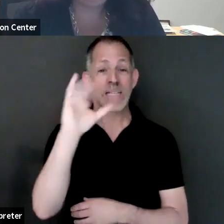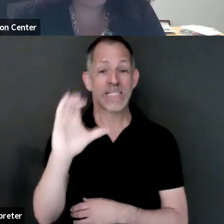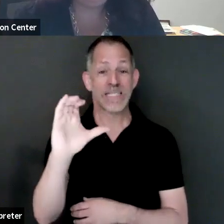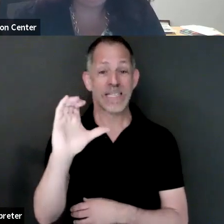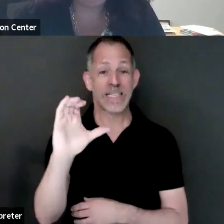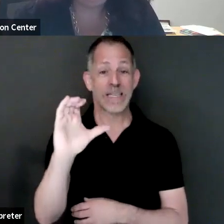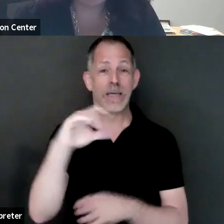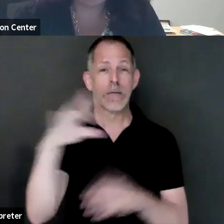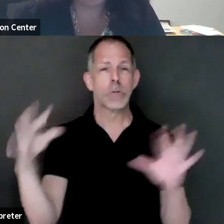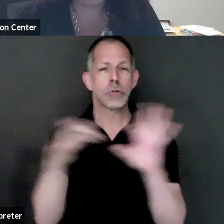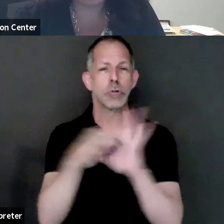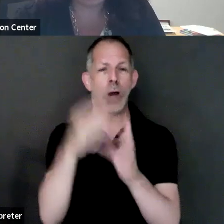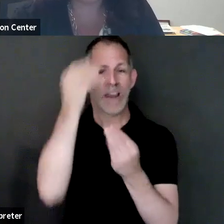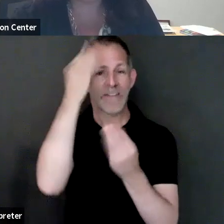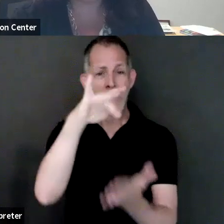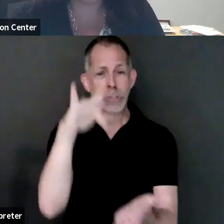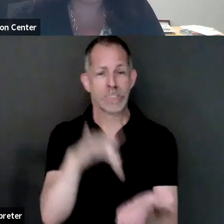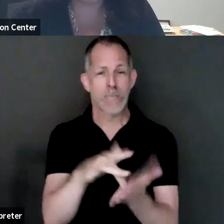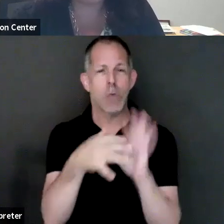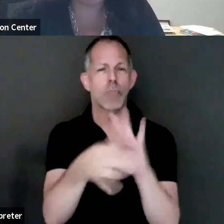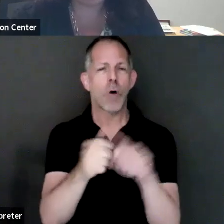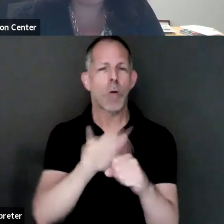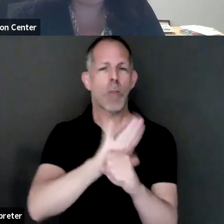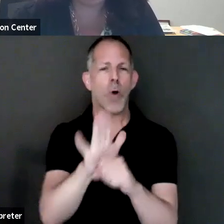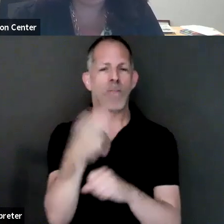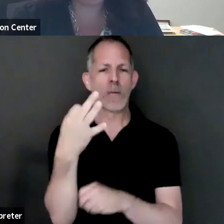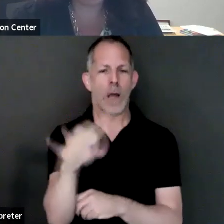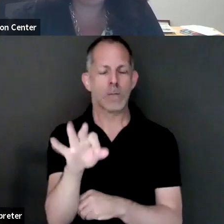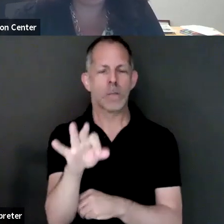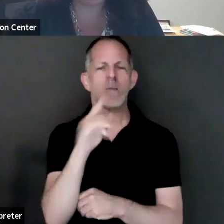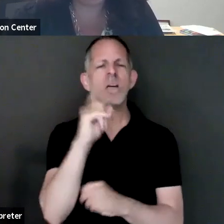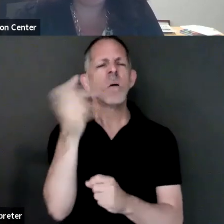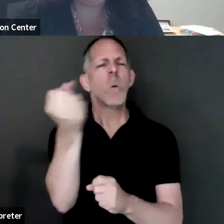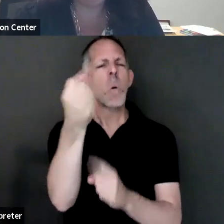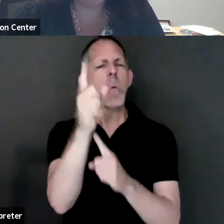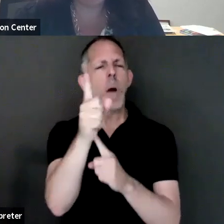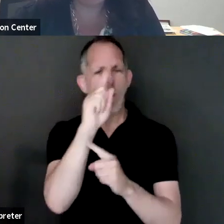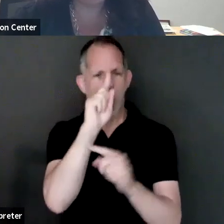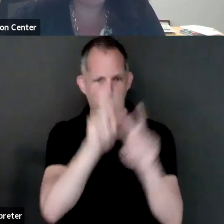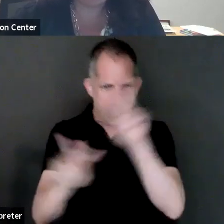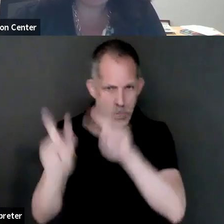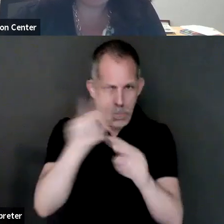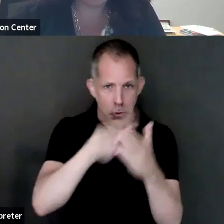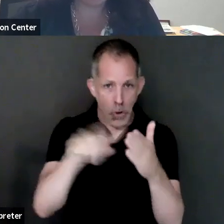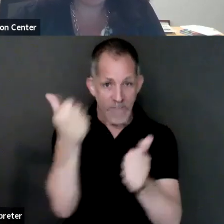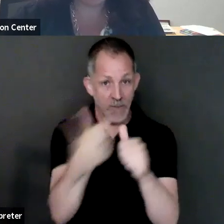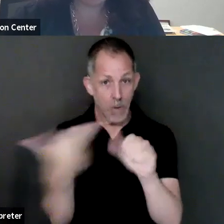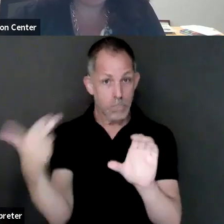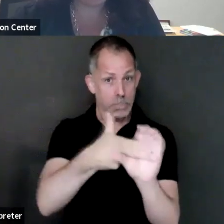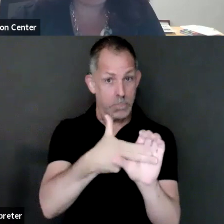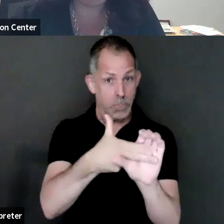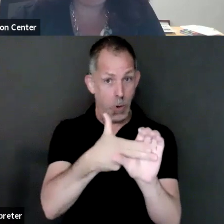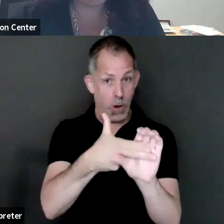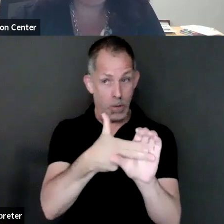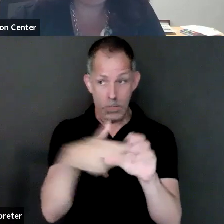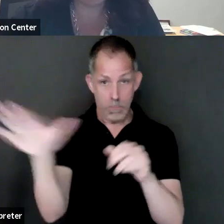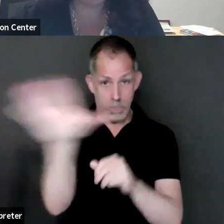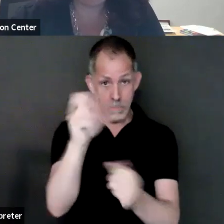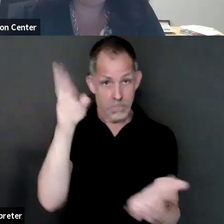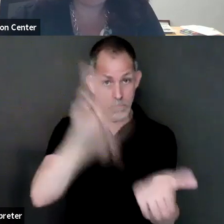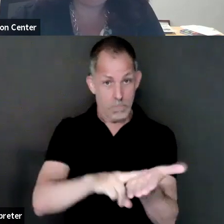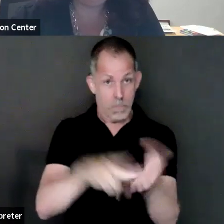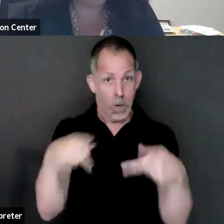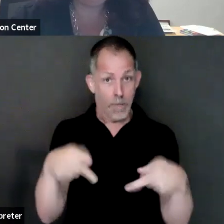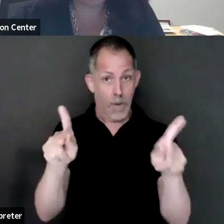moment to click buttons to make sure that all of the media who have joined us this morning do have permission to record. You will have permission to record the briefing, and we are